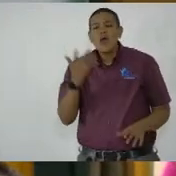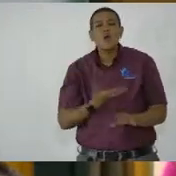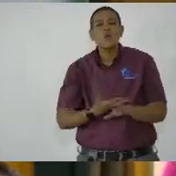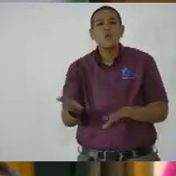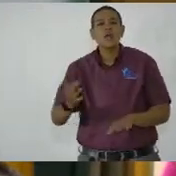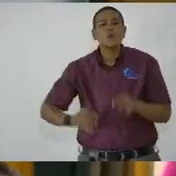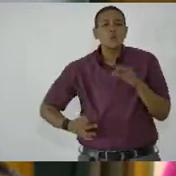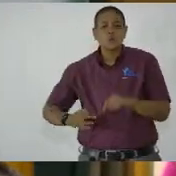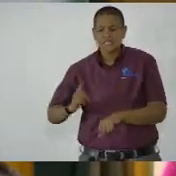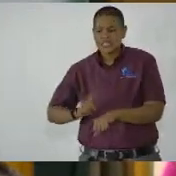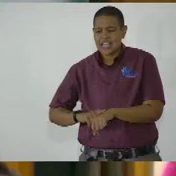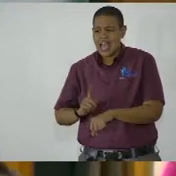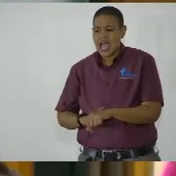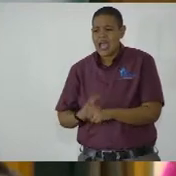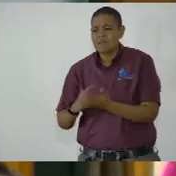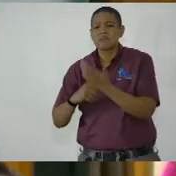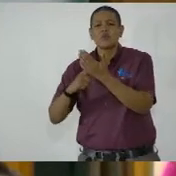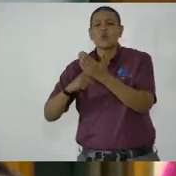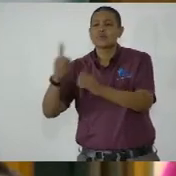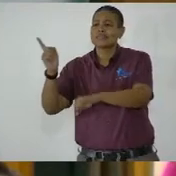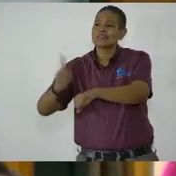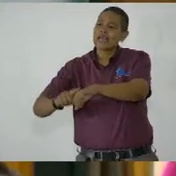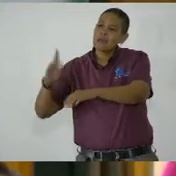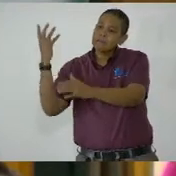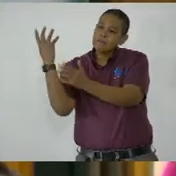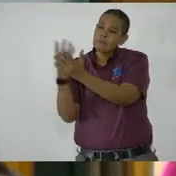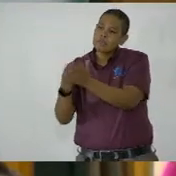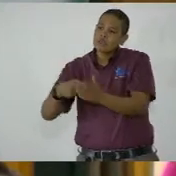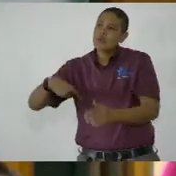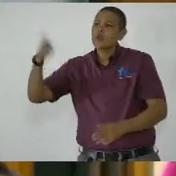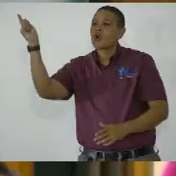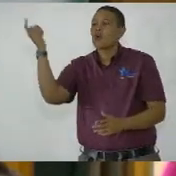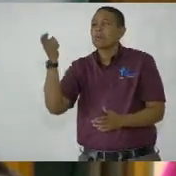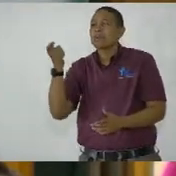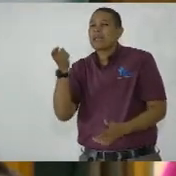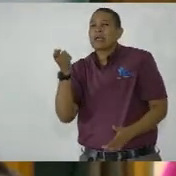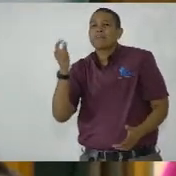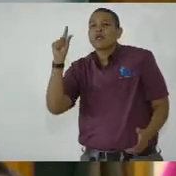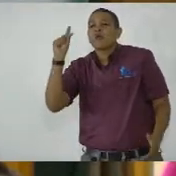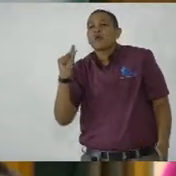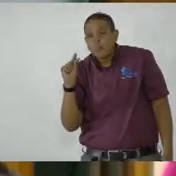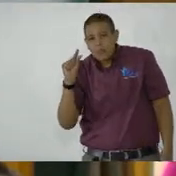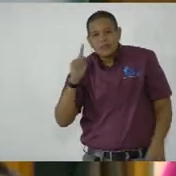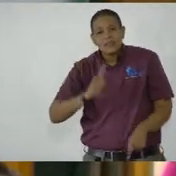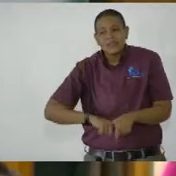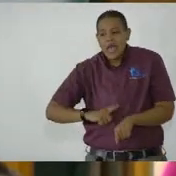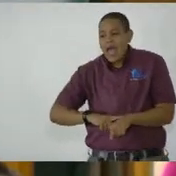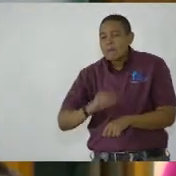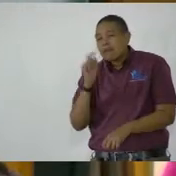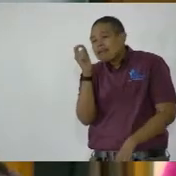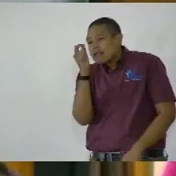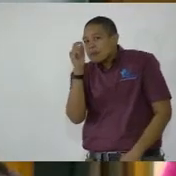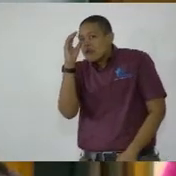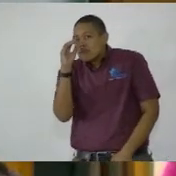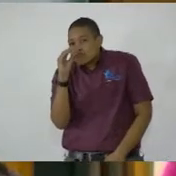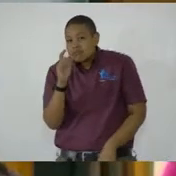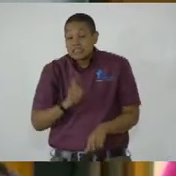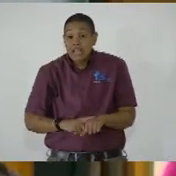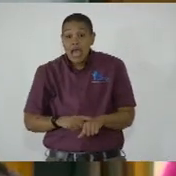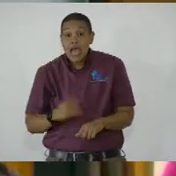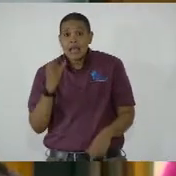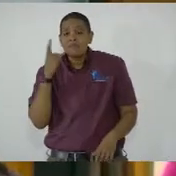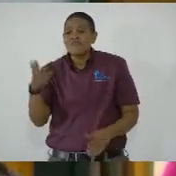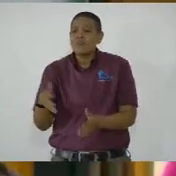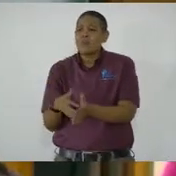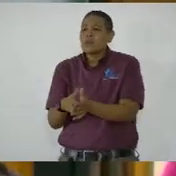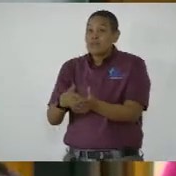time, negotiate a sentence, you take off a bit of the length, you reduce the length. If the case is very weak,